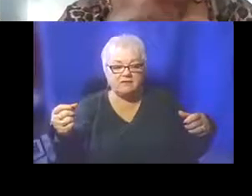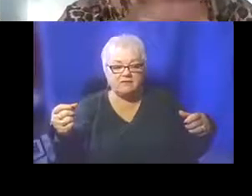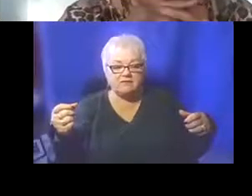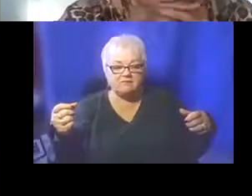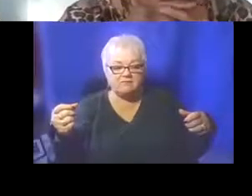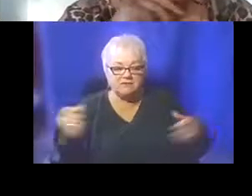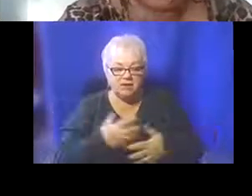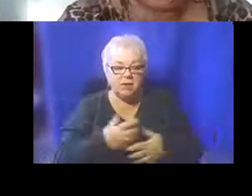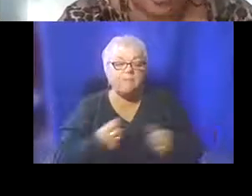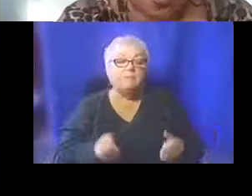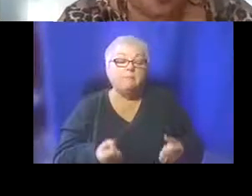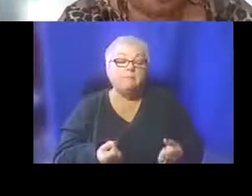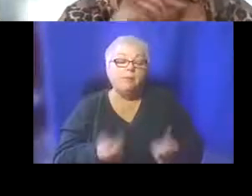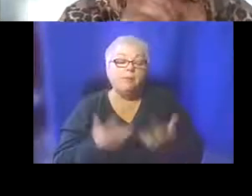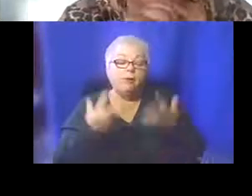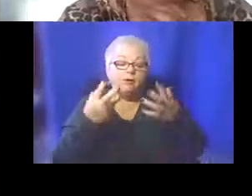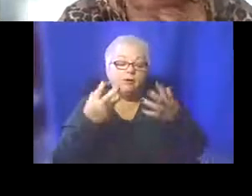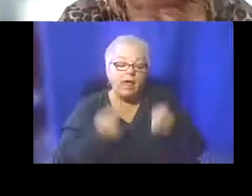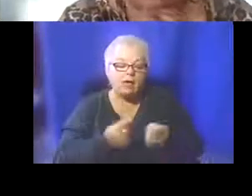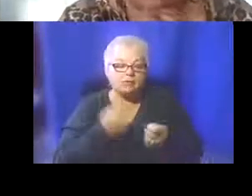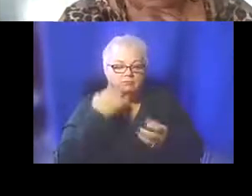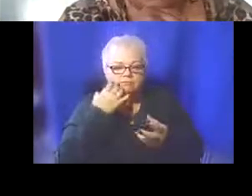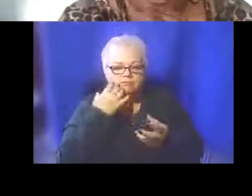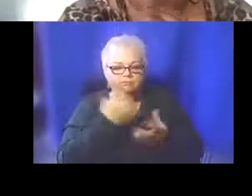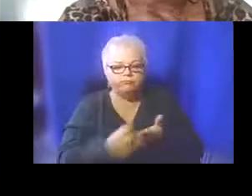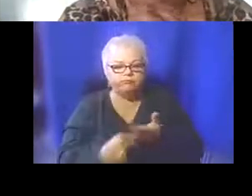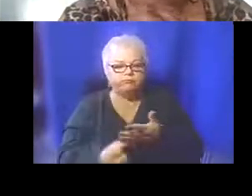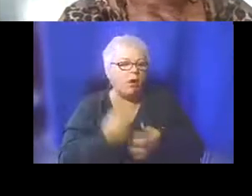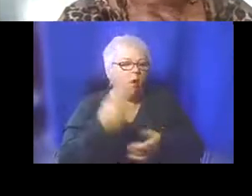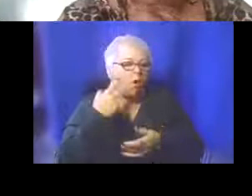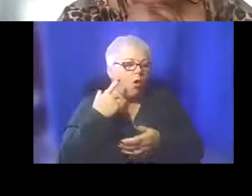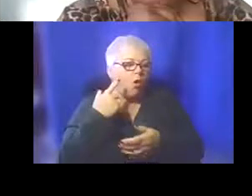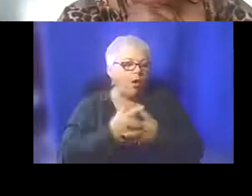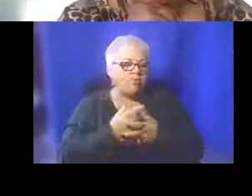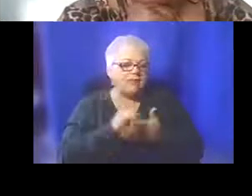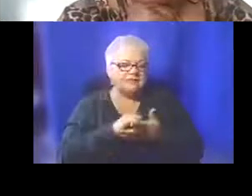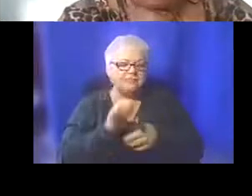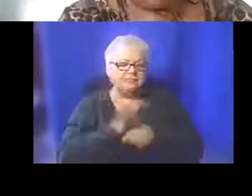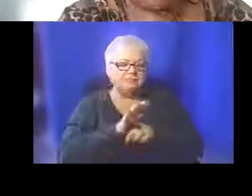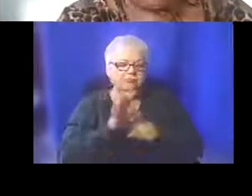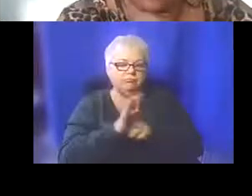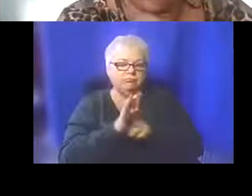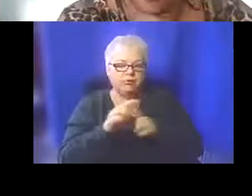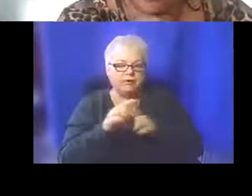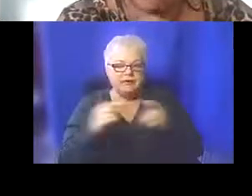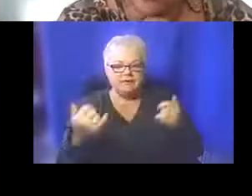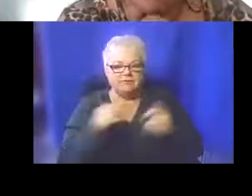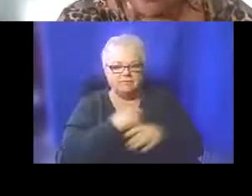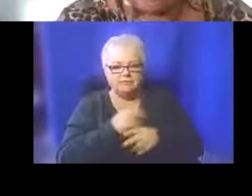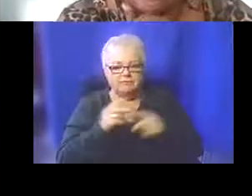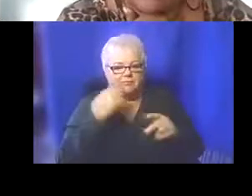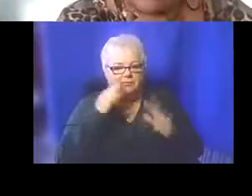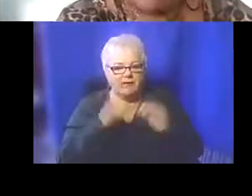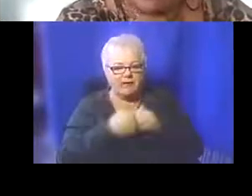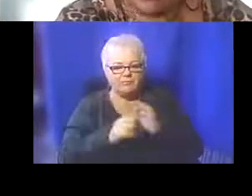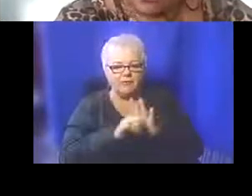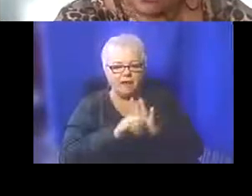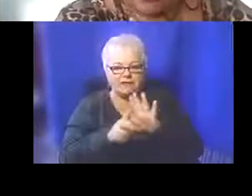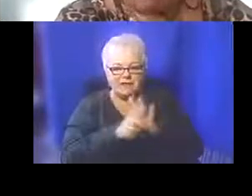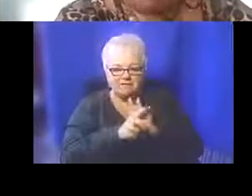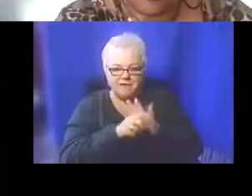And then burnout. That's the sort of the really big buzzword now, but folks don't really know how to identify it